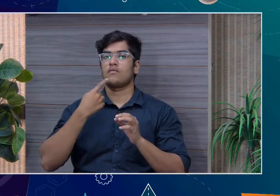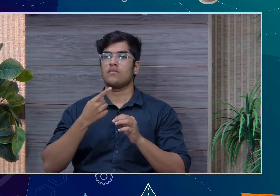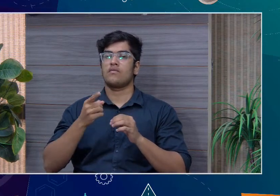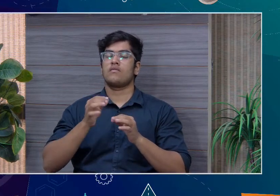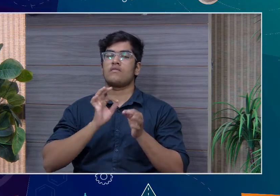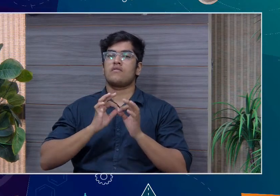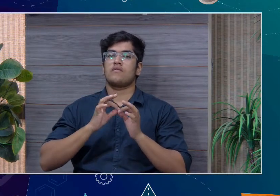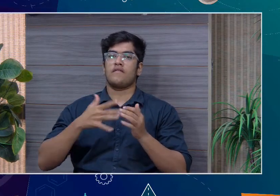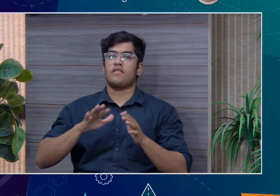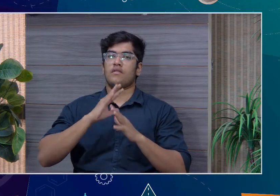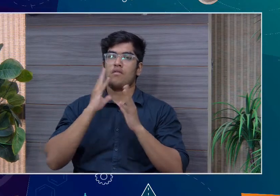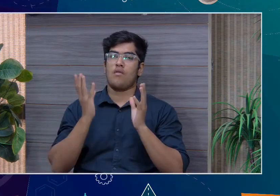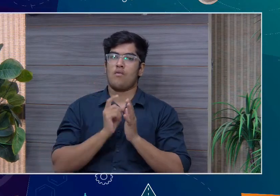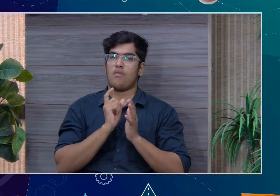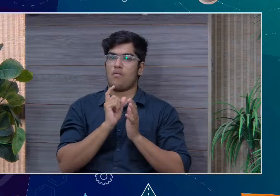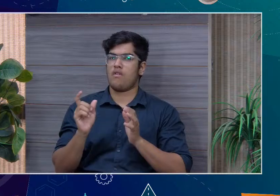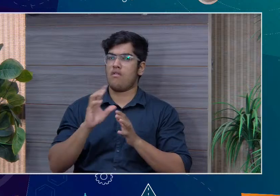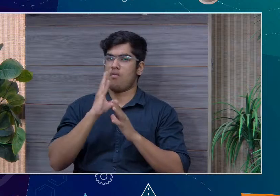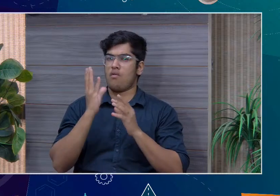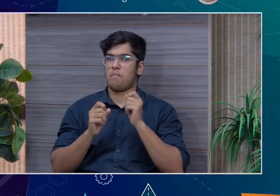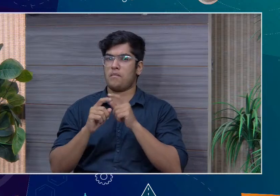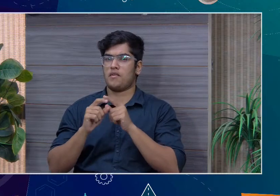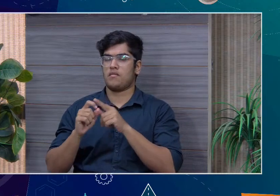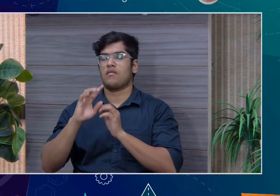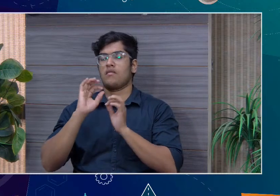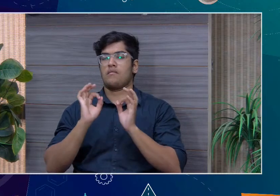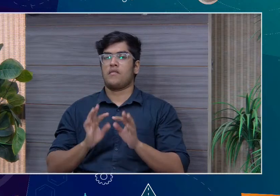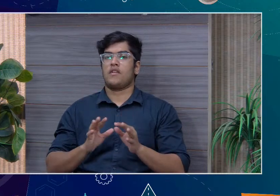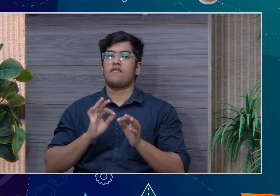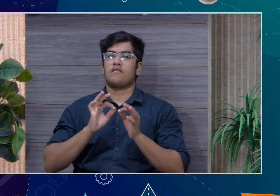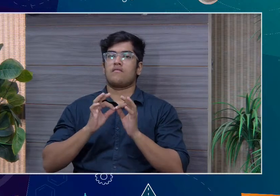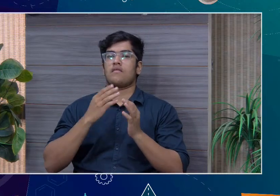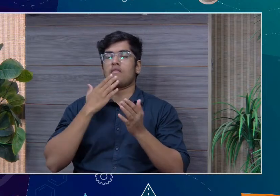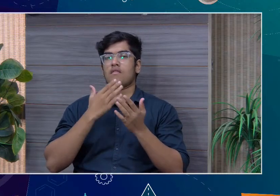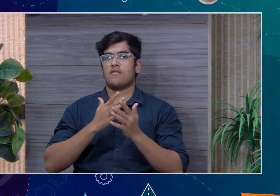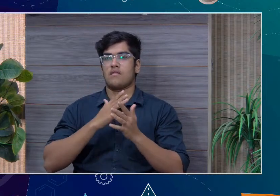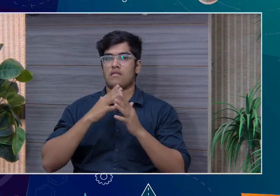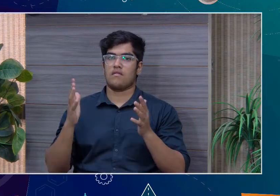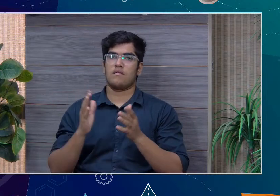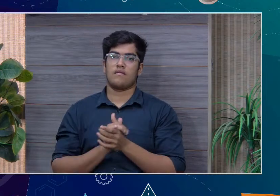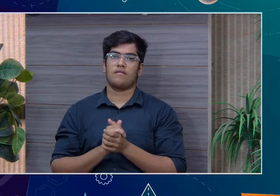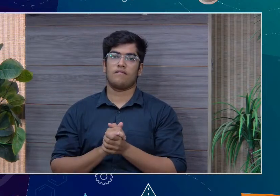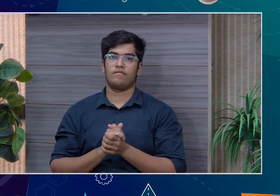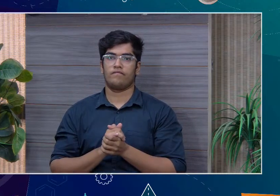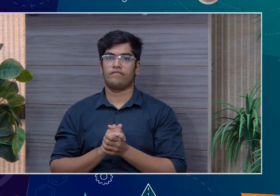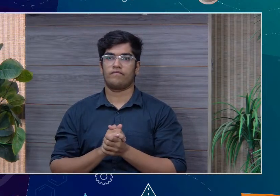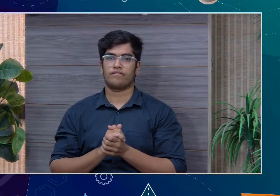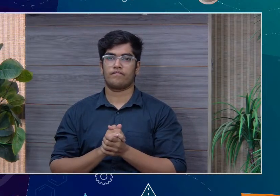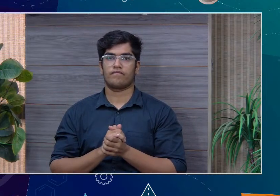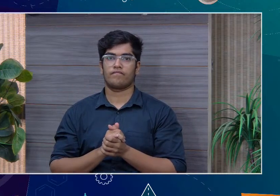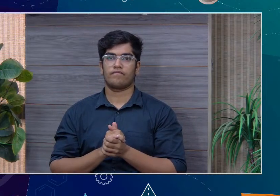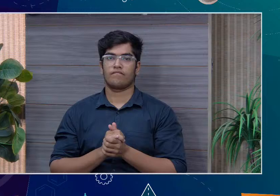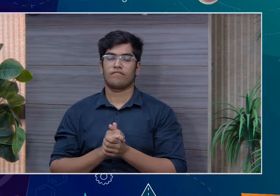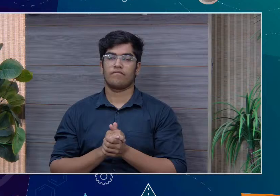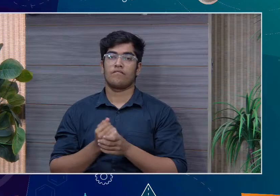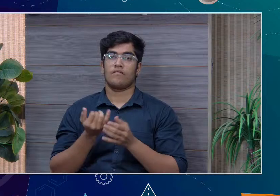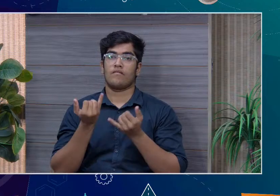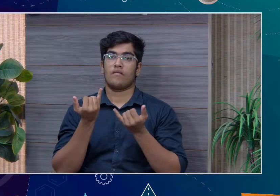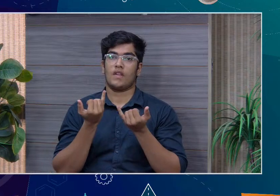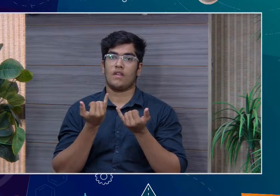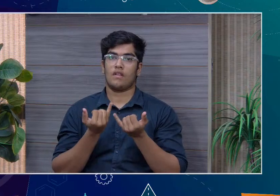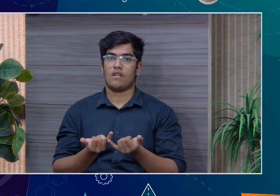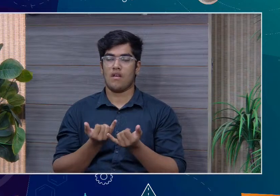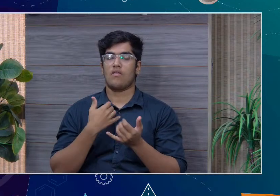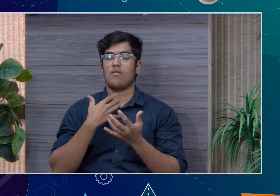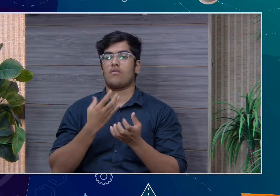He interpreted each and every word we discussed in this program. So thank you to you as well. And now I would like to